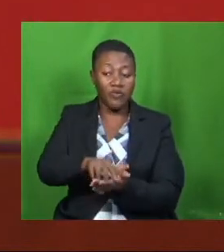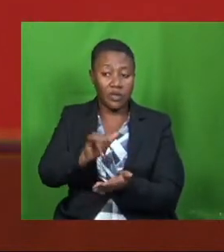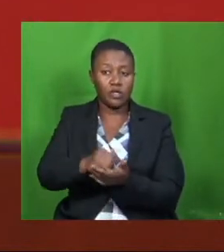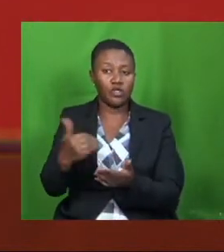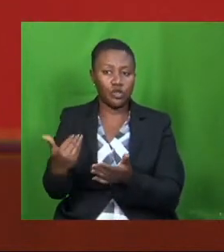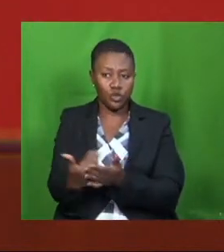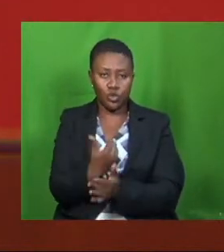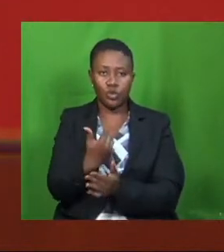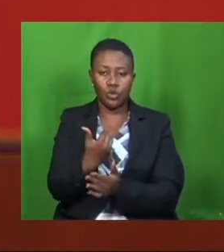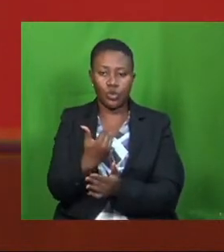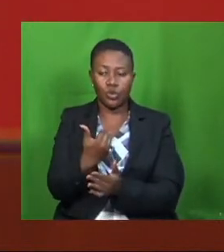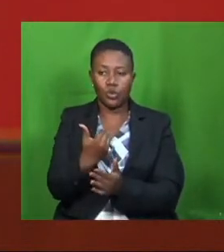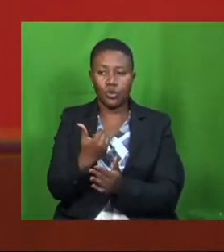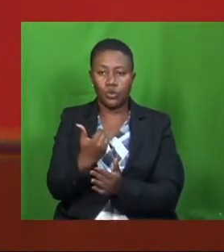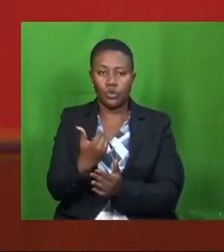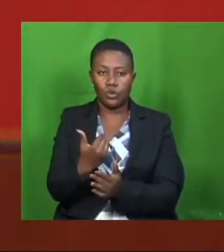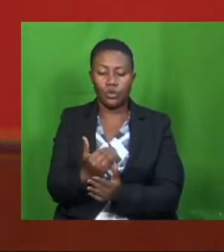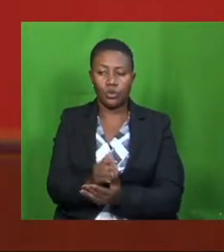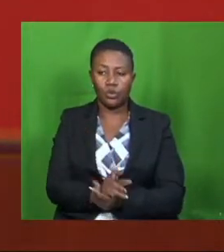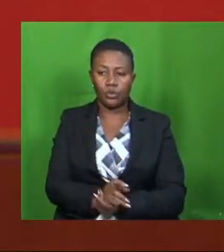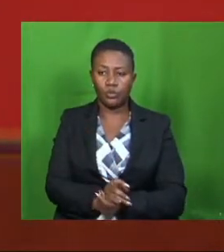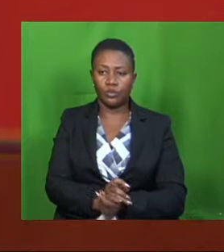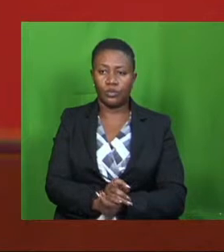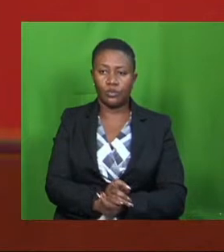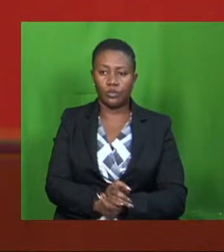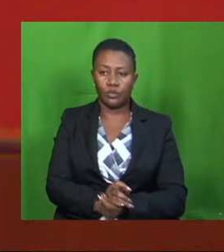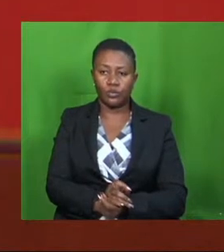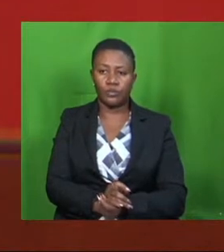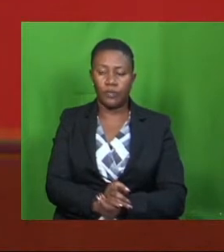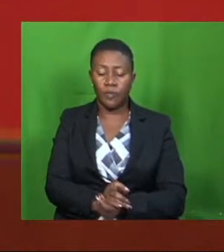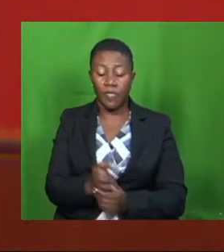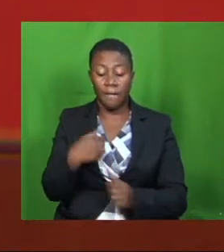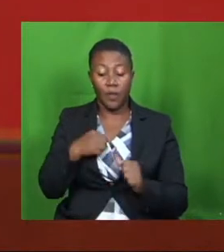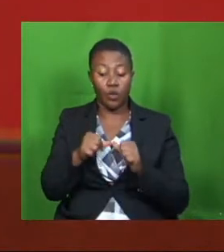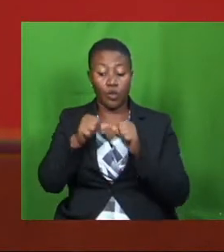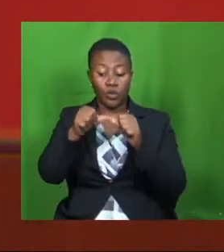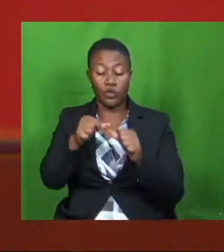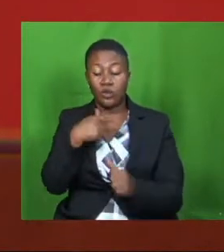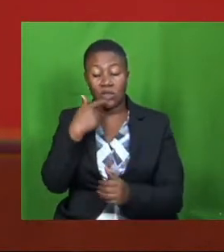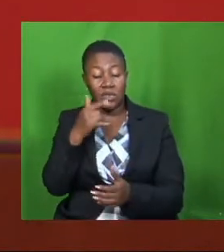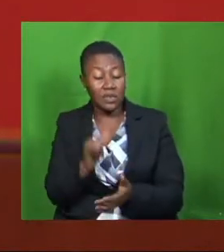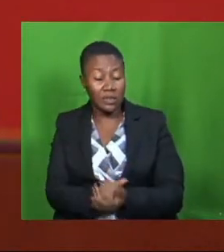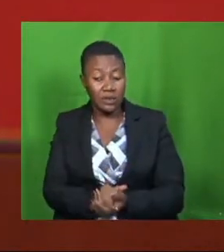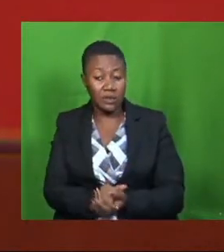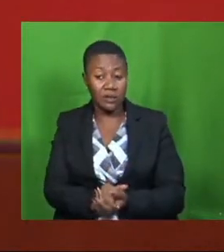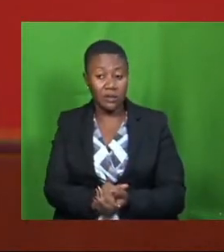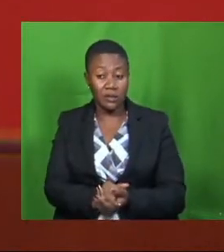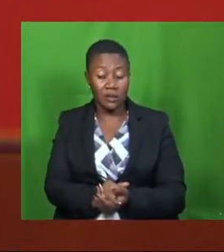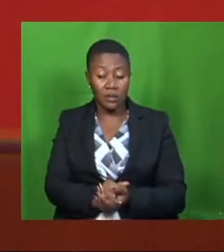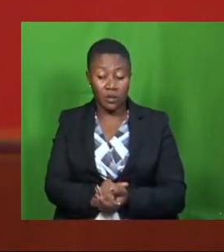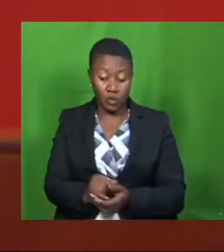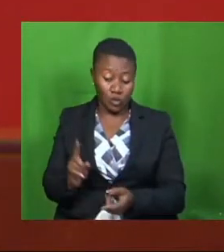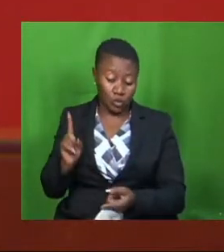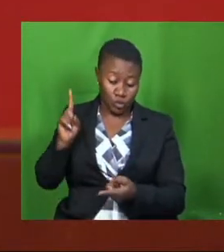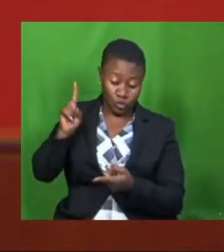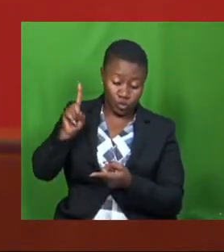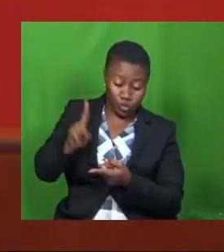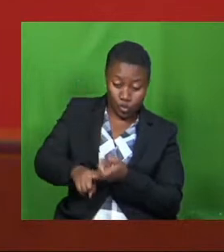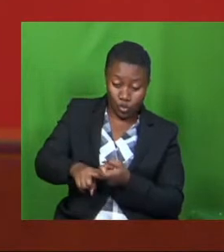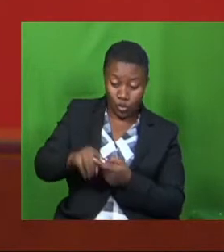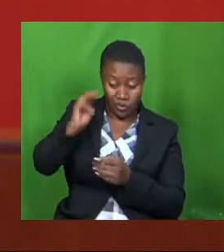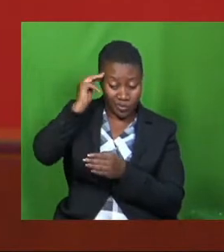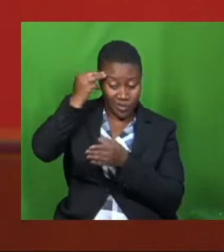and a minister is allocated, or ministers, a number of them, a certain day to appear before the House to